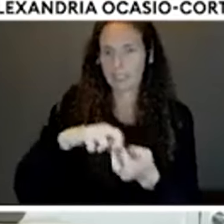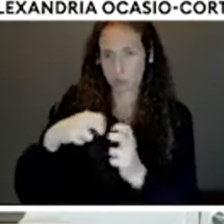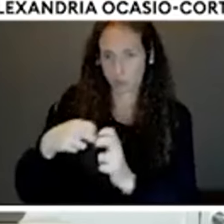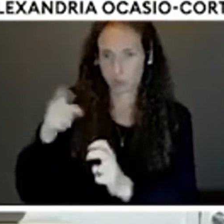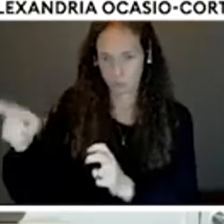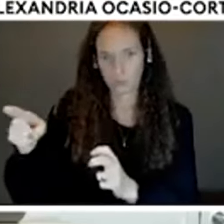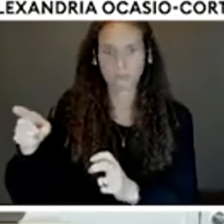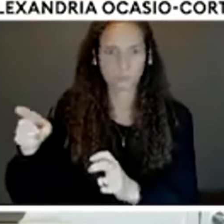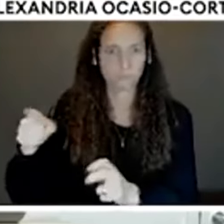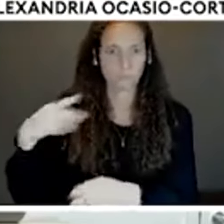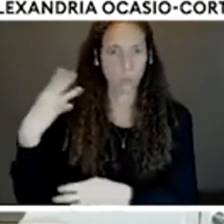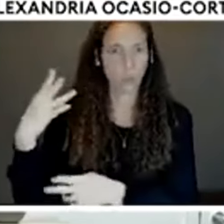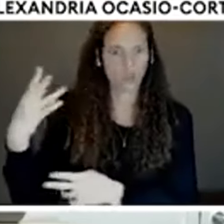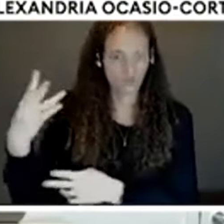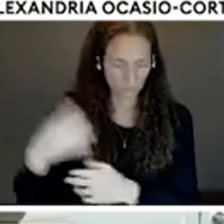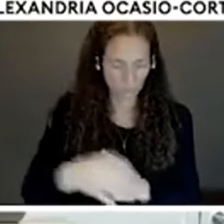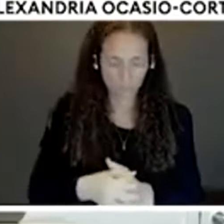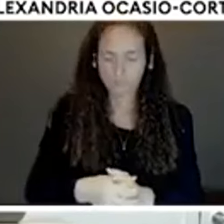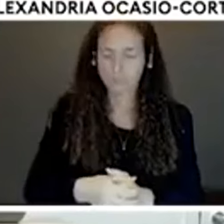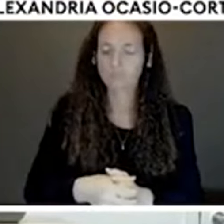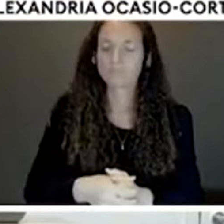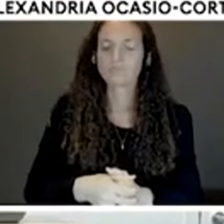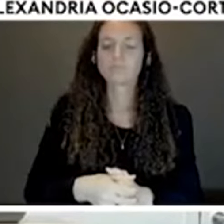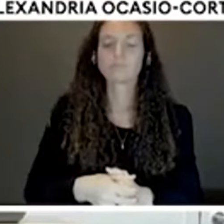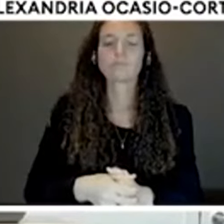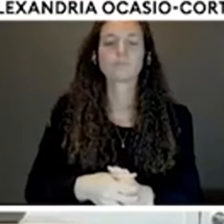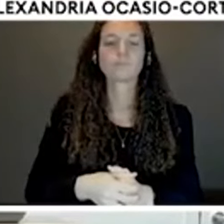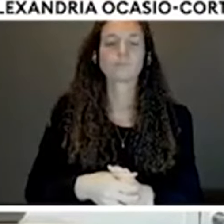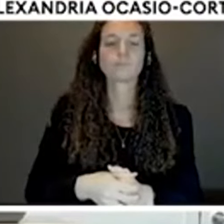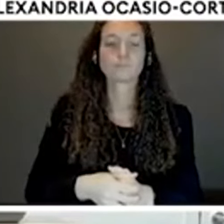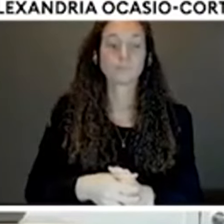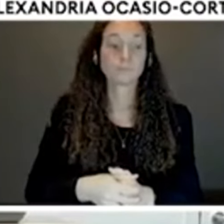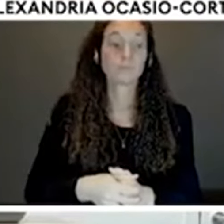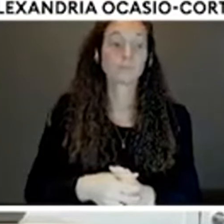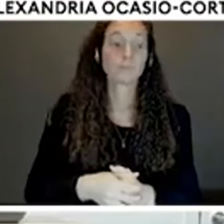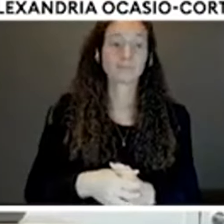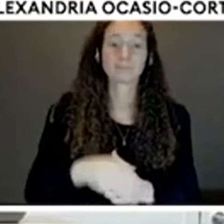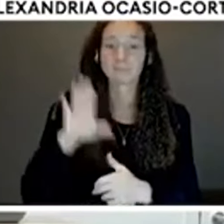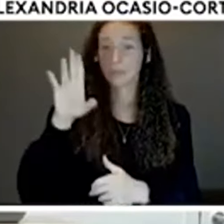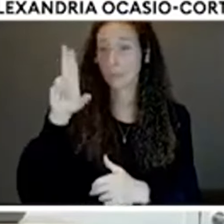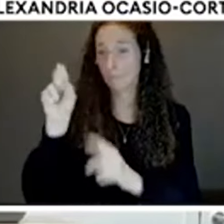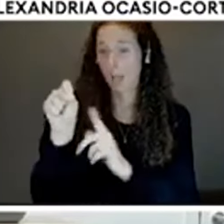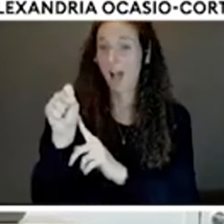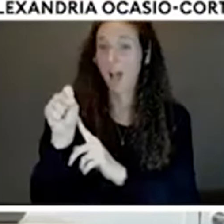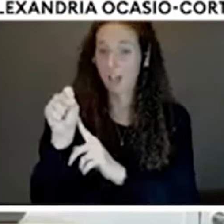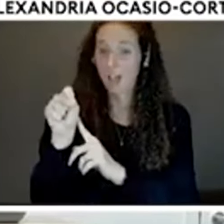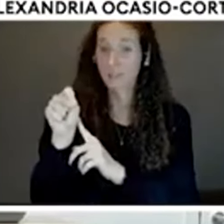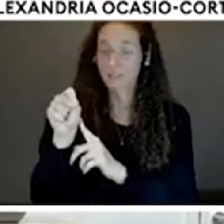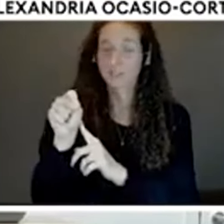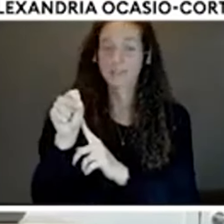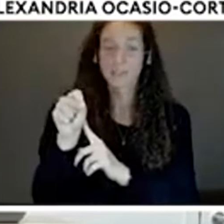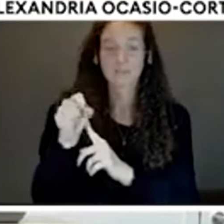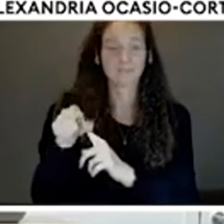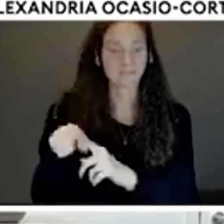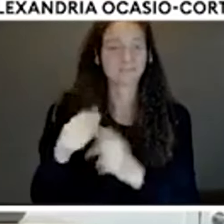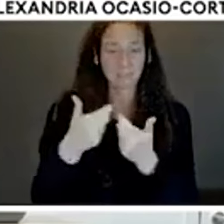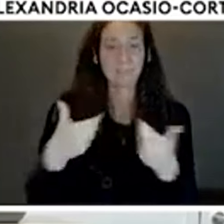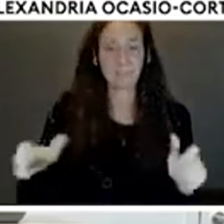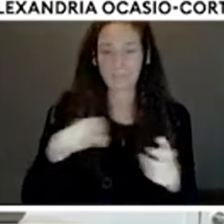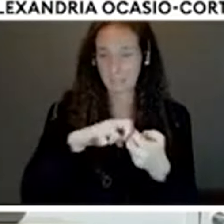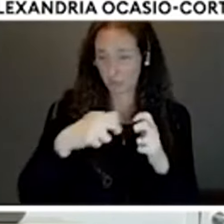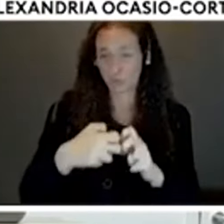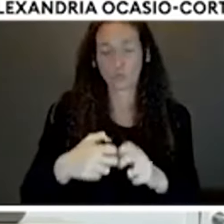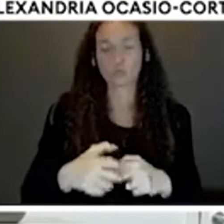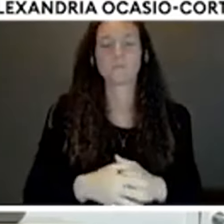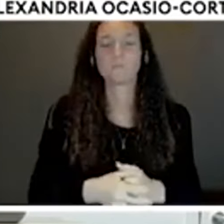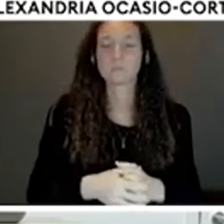First and foremost, I agree that the busing issue is a major one that